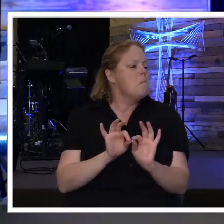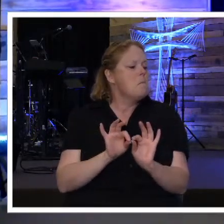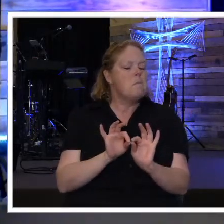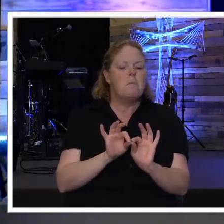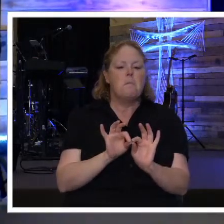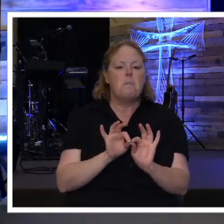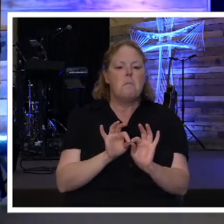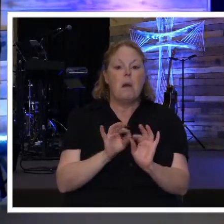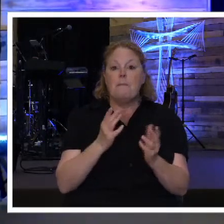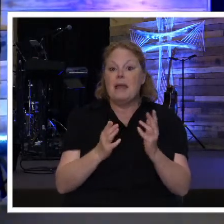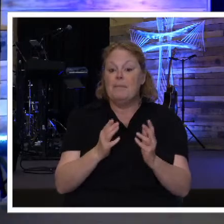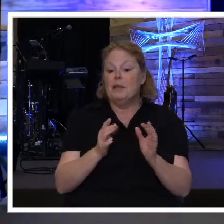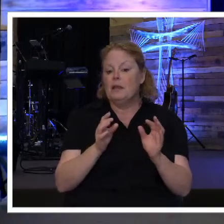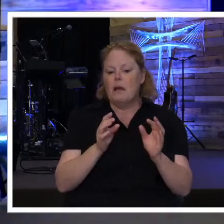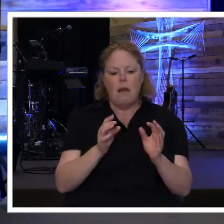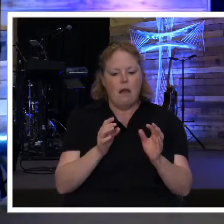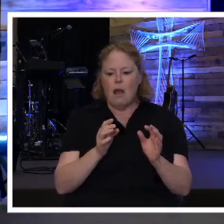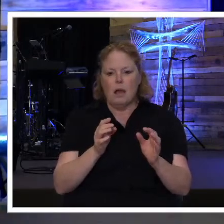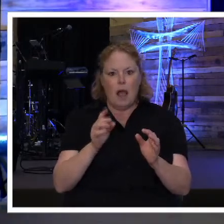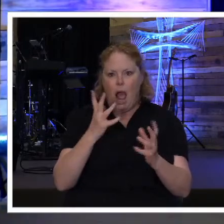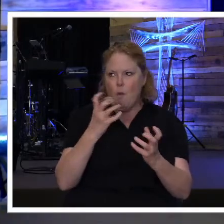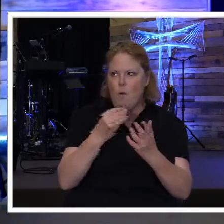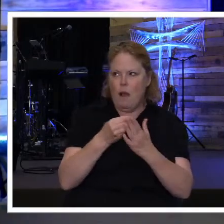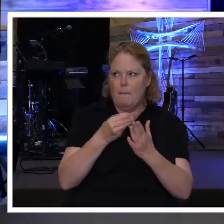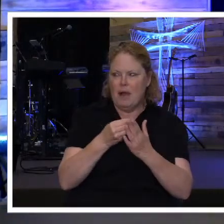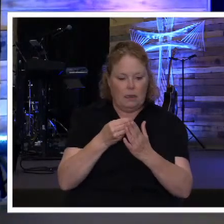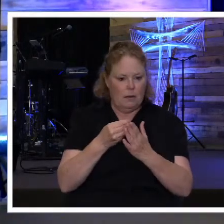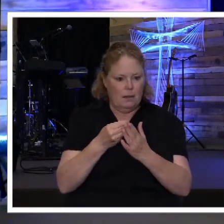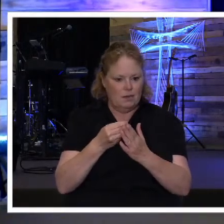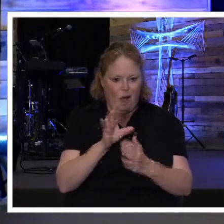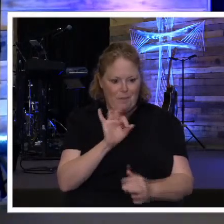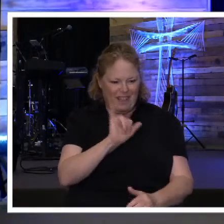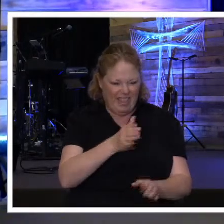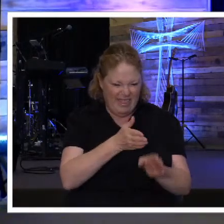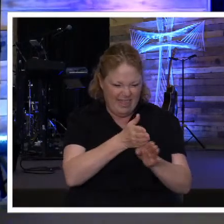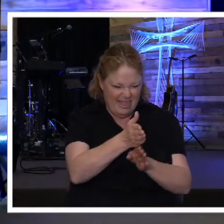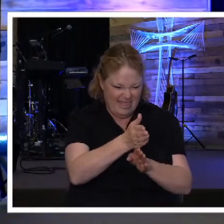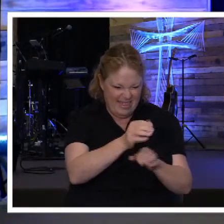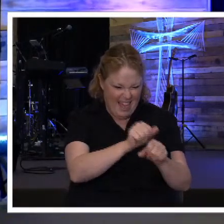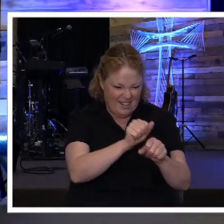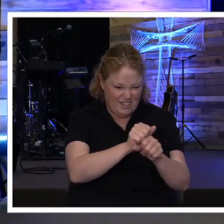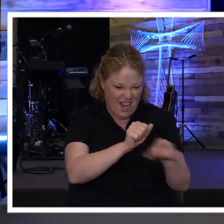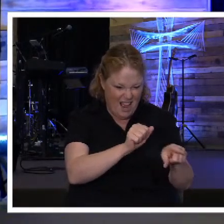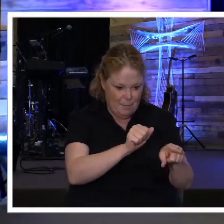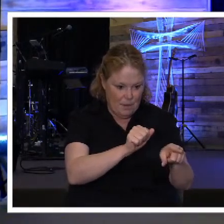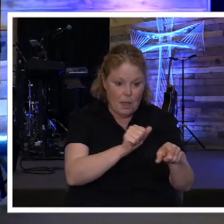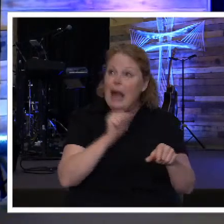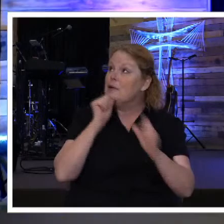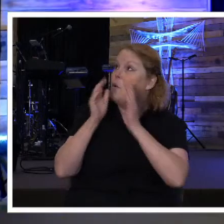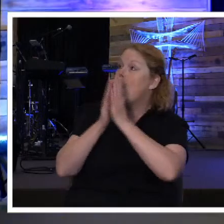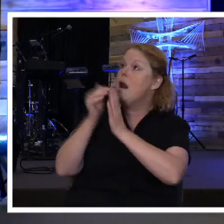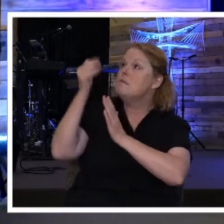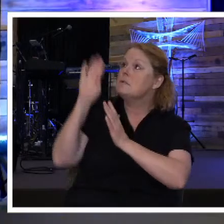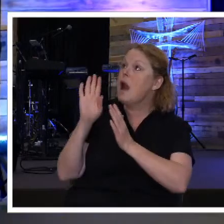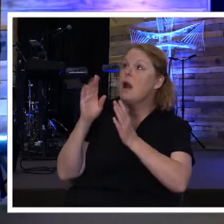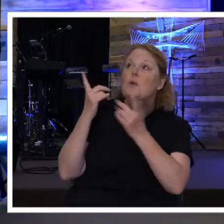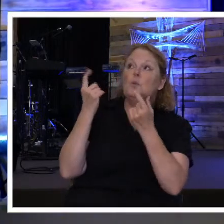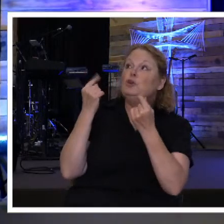career badly because you didn't choose it based on the direction of God. You chose it on what can I get out of